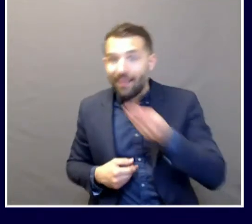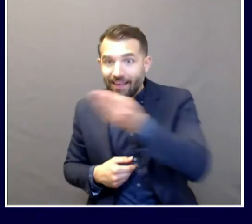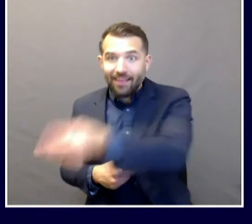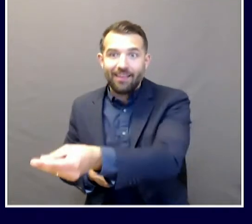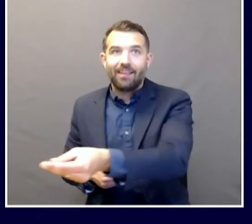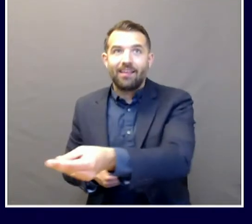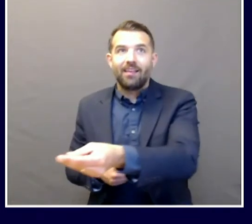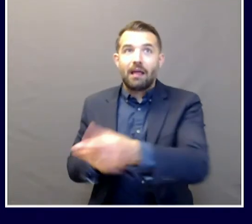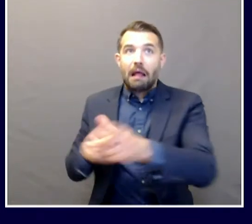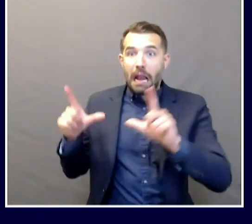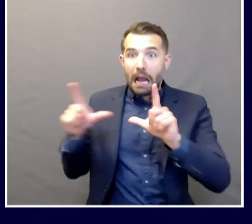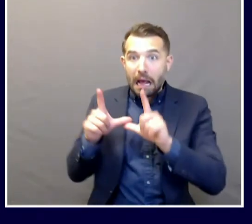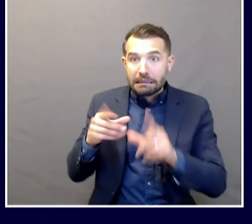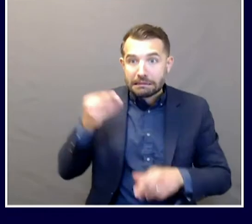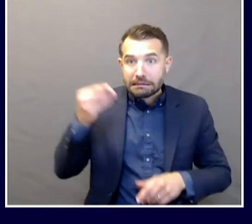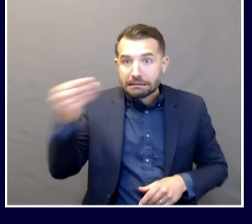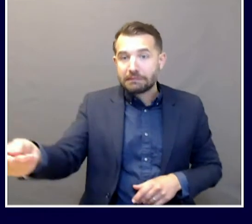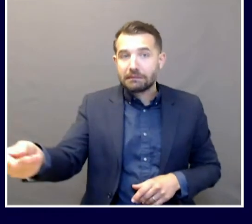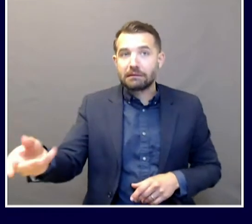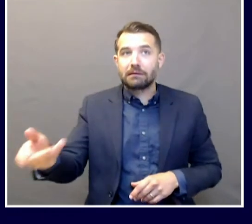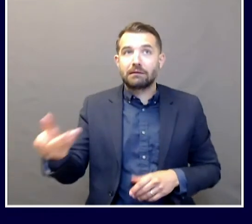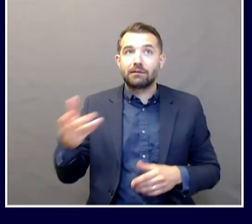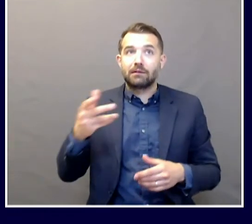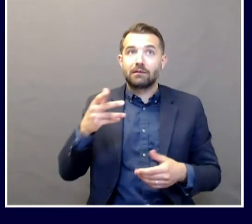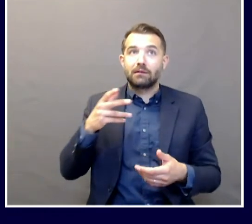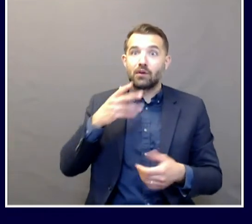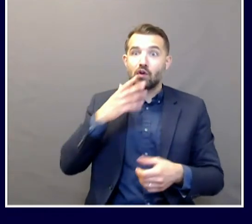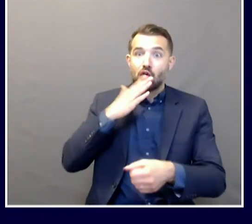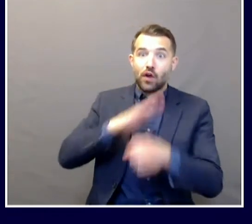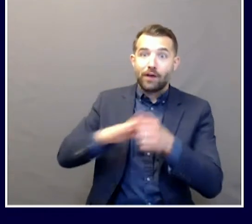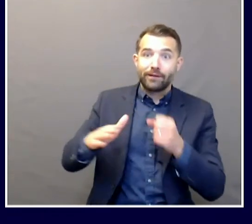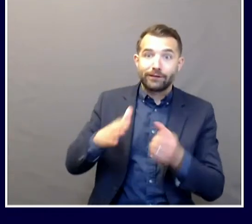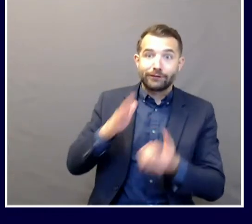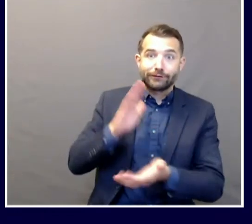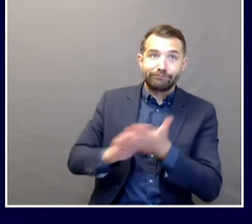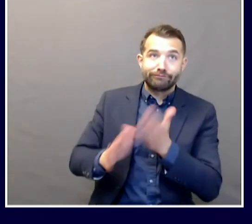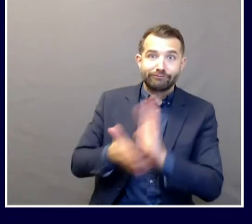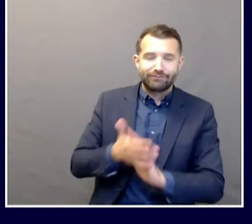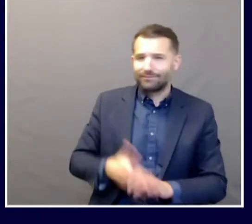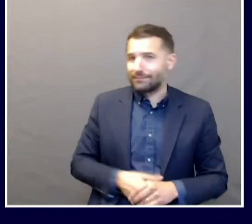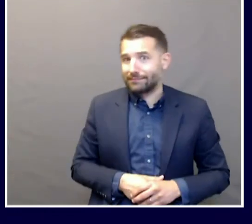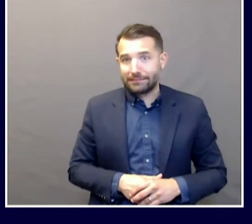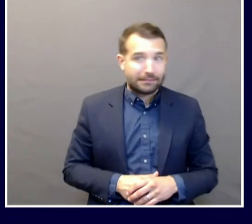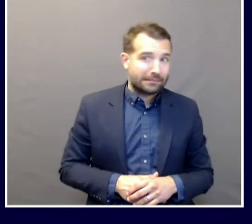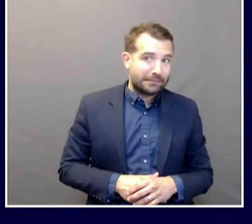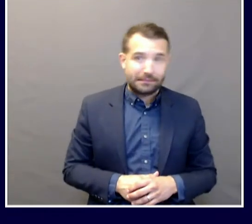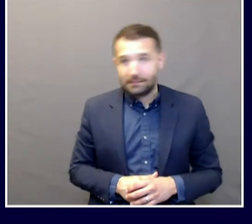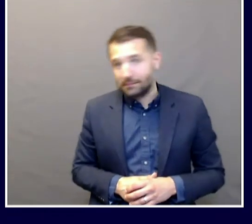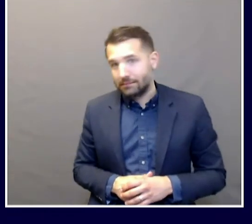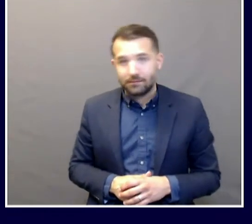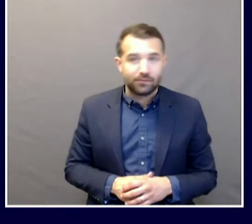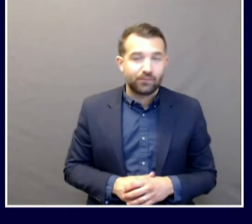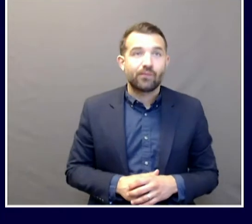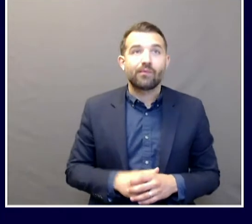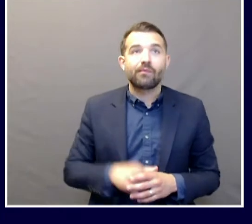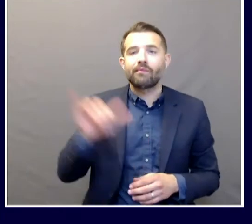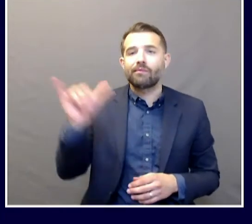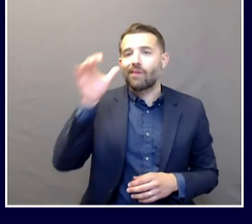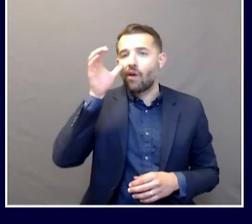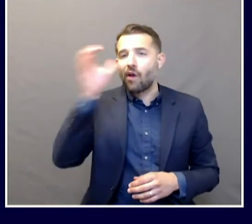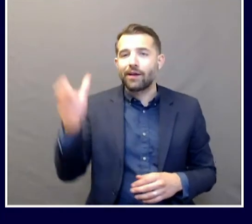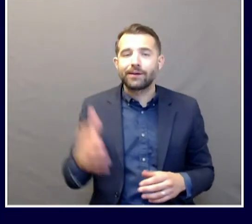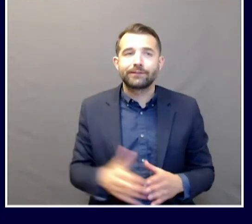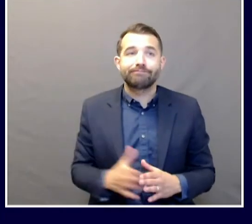will say, okay, well, job well done. But in the same way that if you went to the top cake maker in the